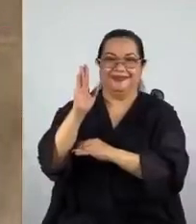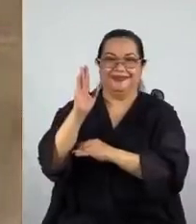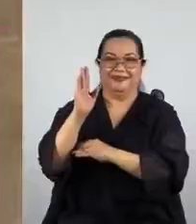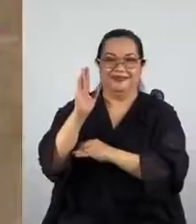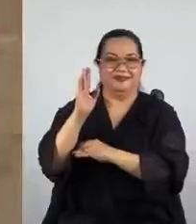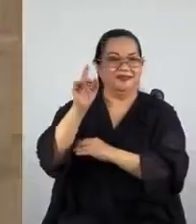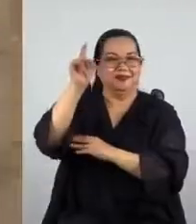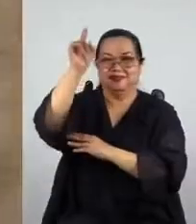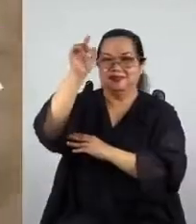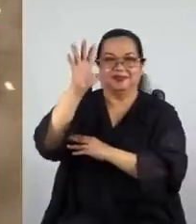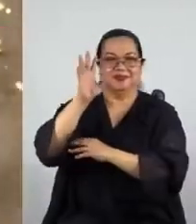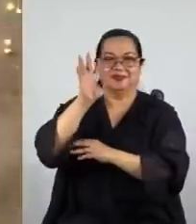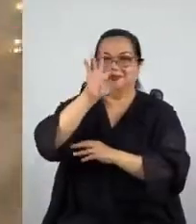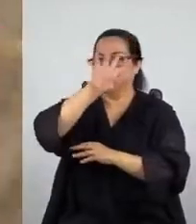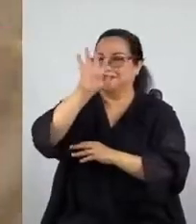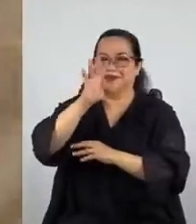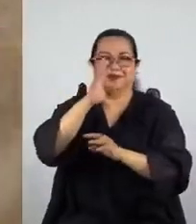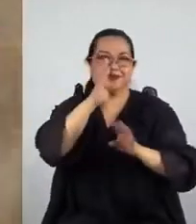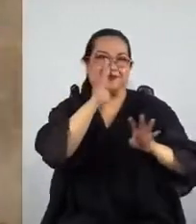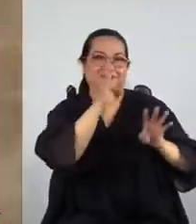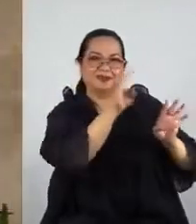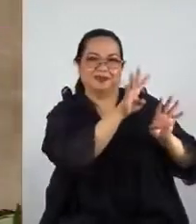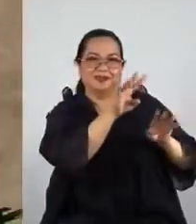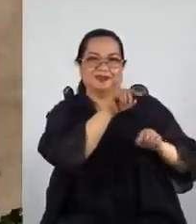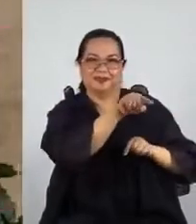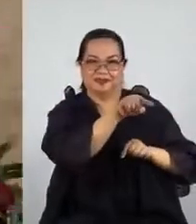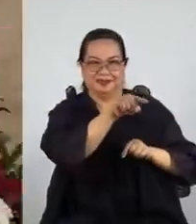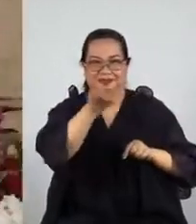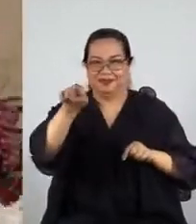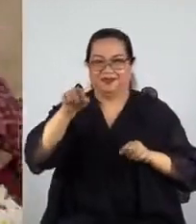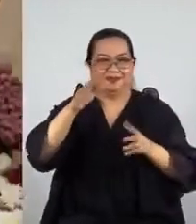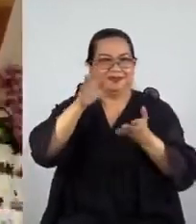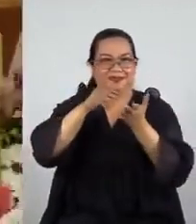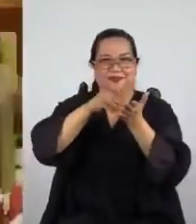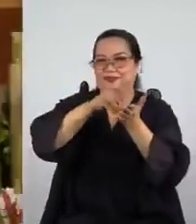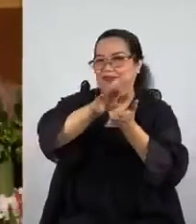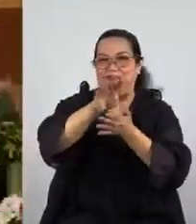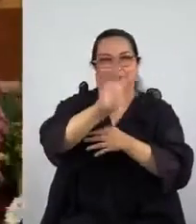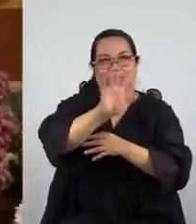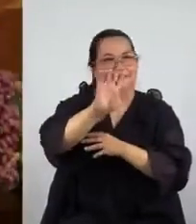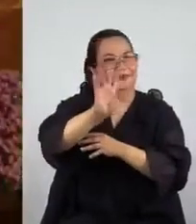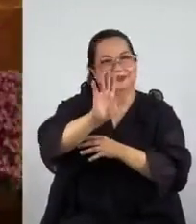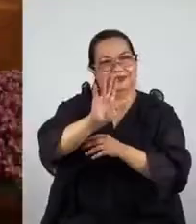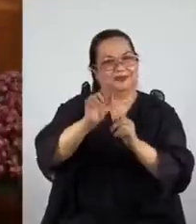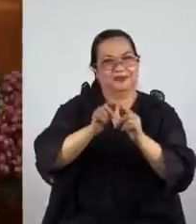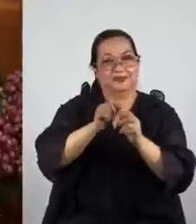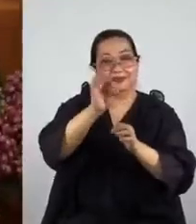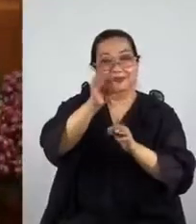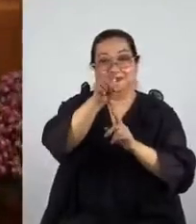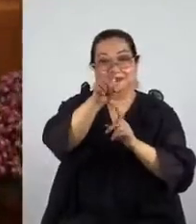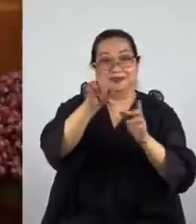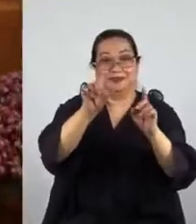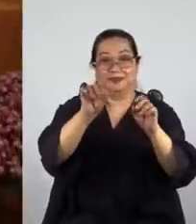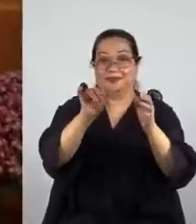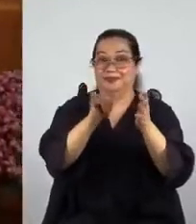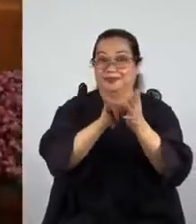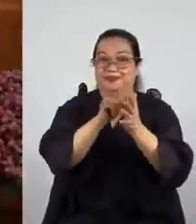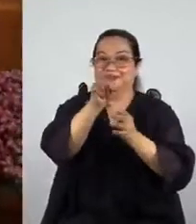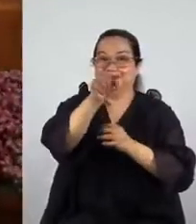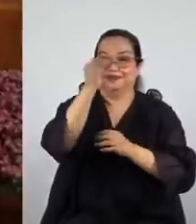He will not reject you. In fact, friends, if you do that, you will